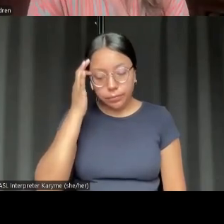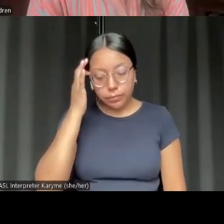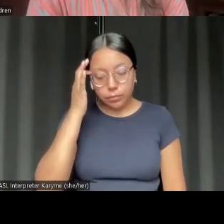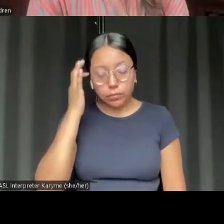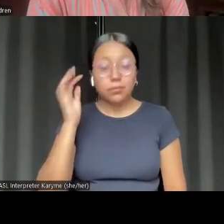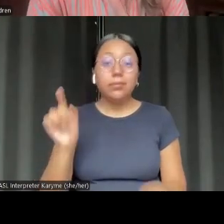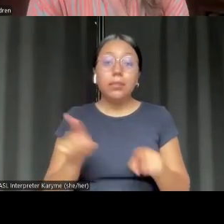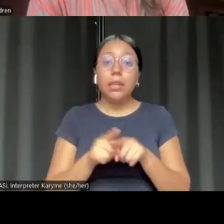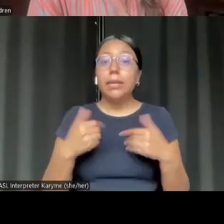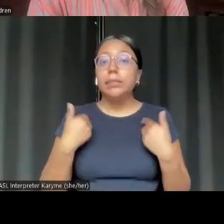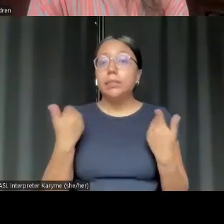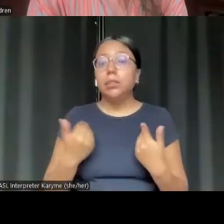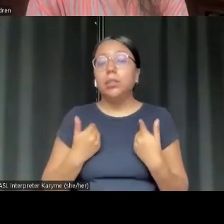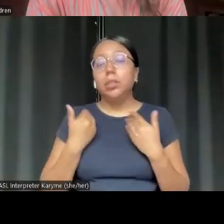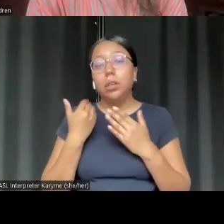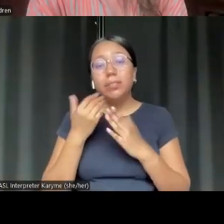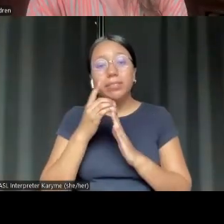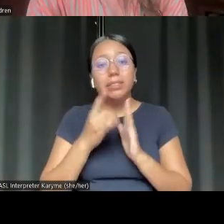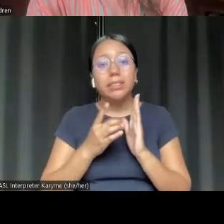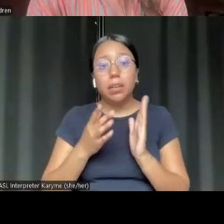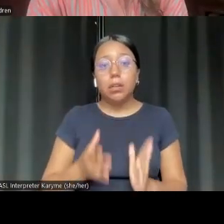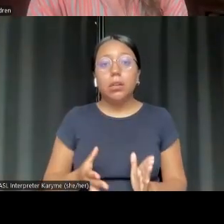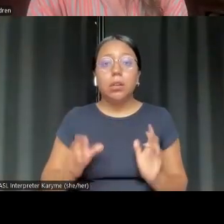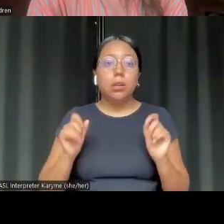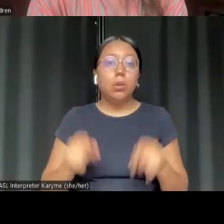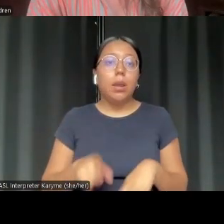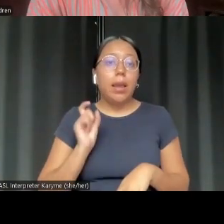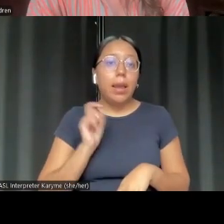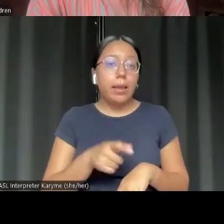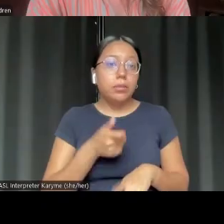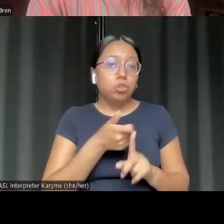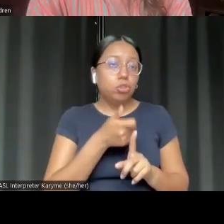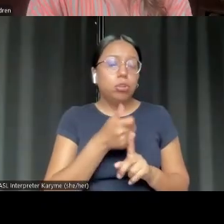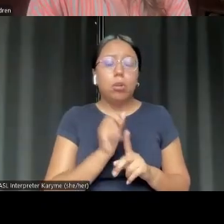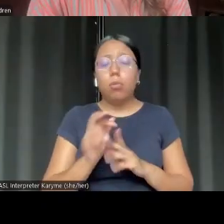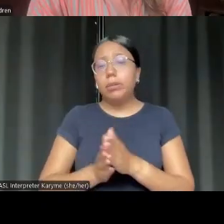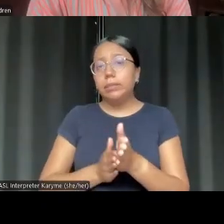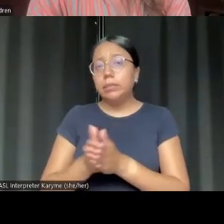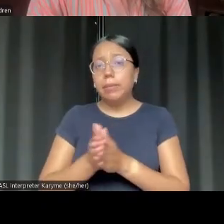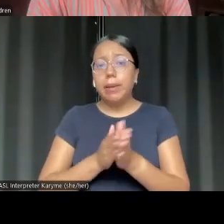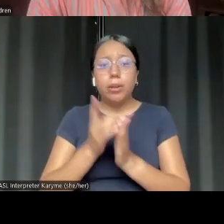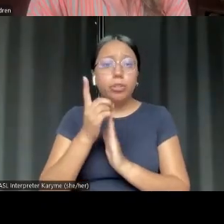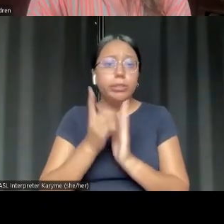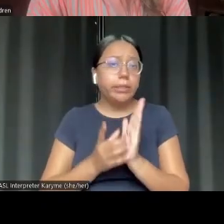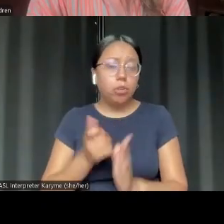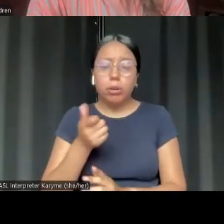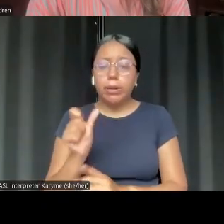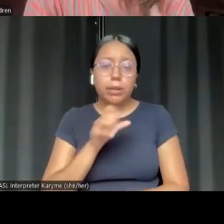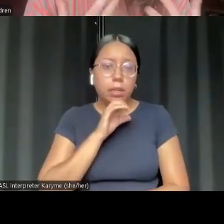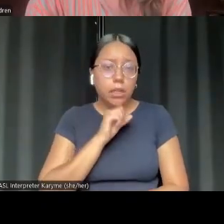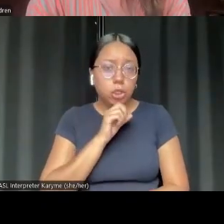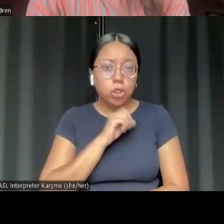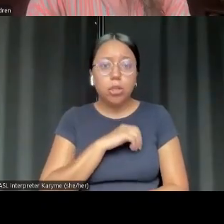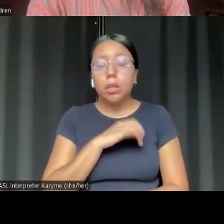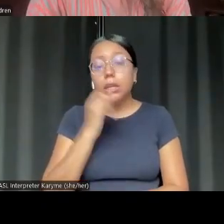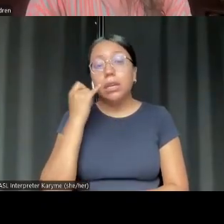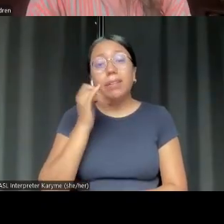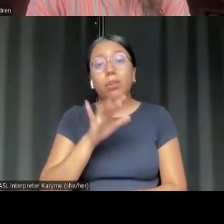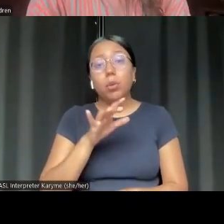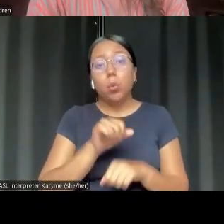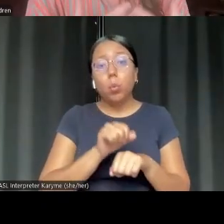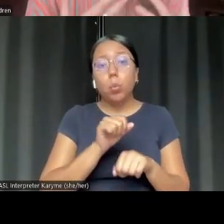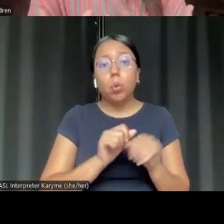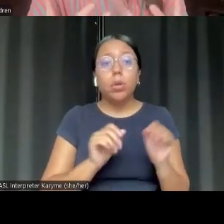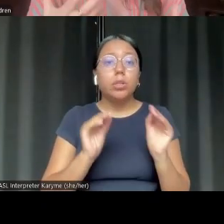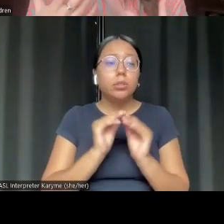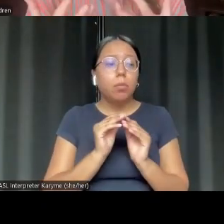designer, ask yourself, or an aspiring designer of any age, whether your work is more animated by a